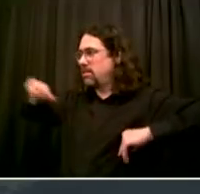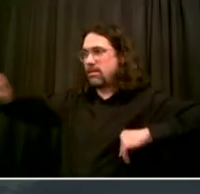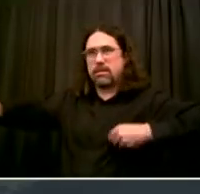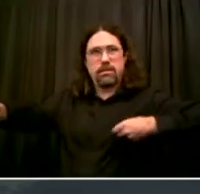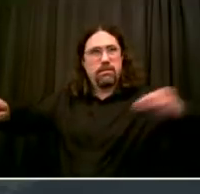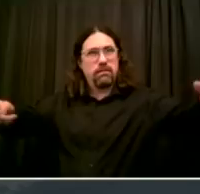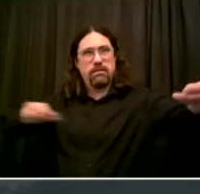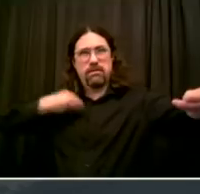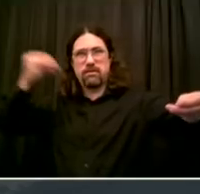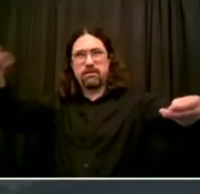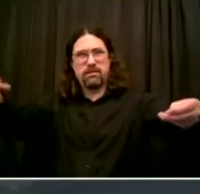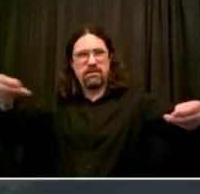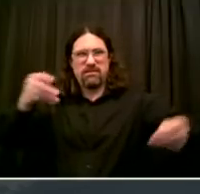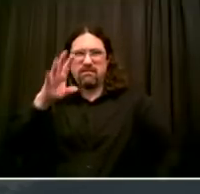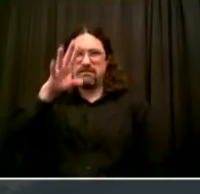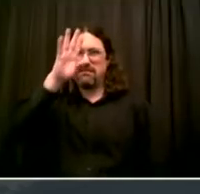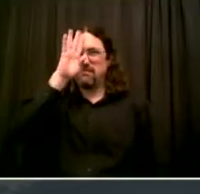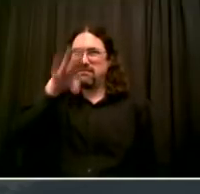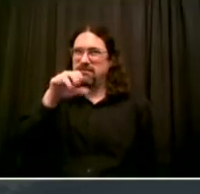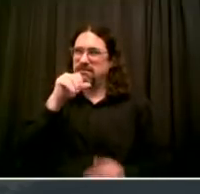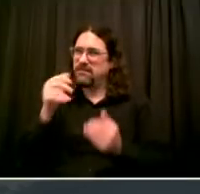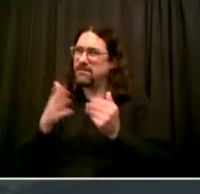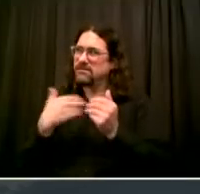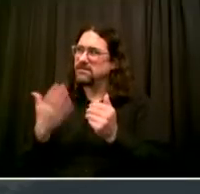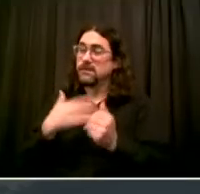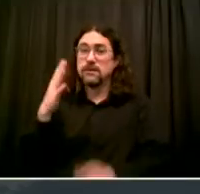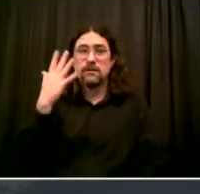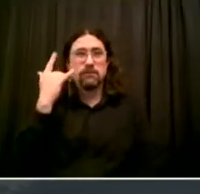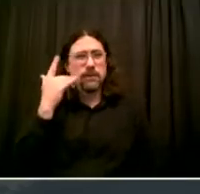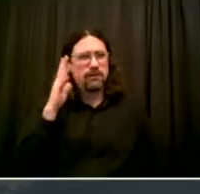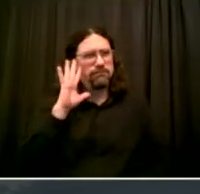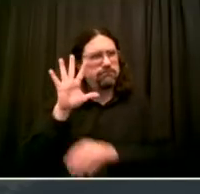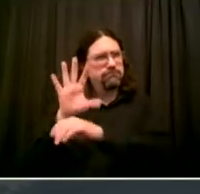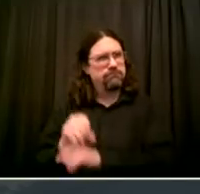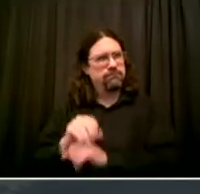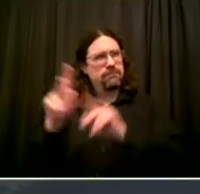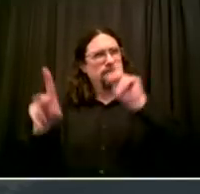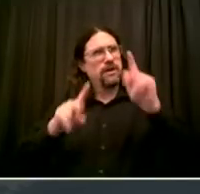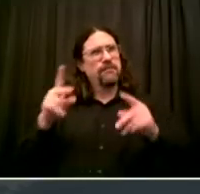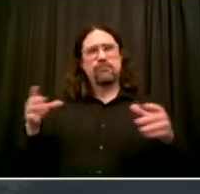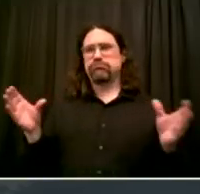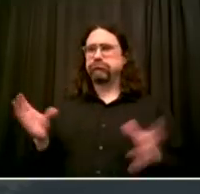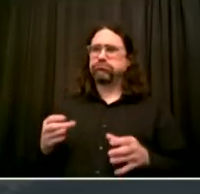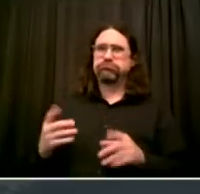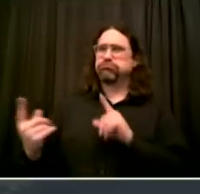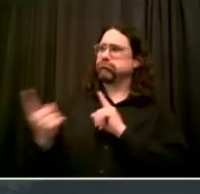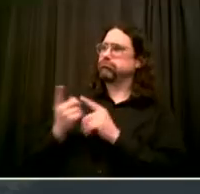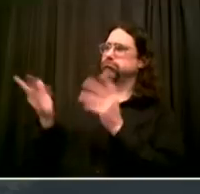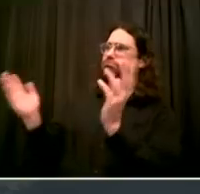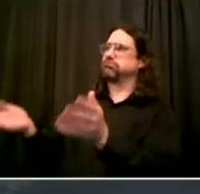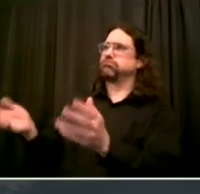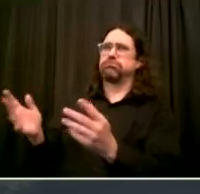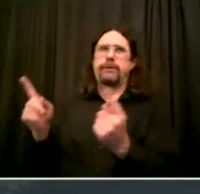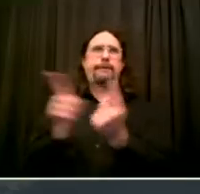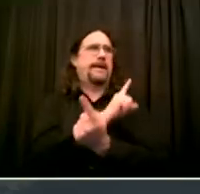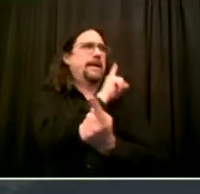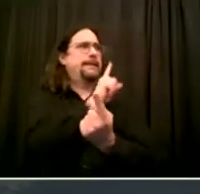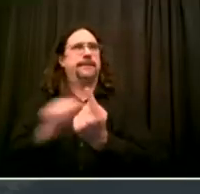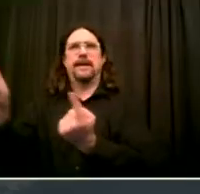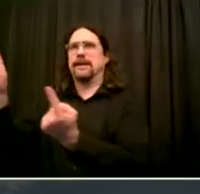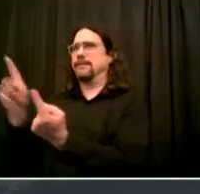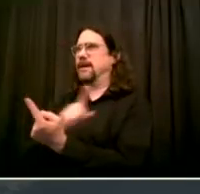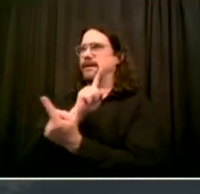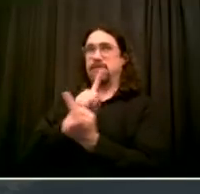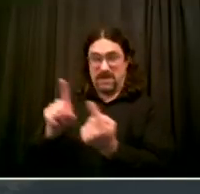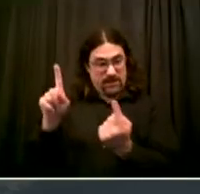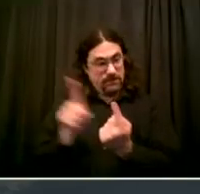have close-knit families. People live close together. We are used to spending time with the people we love and the people who are important to us in our